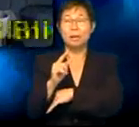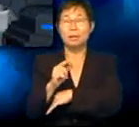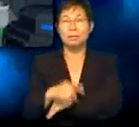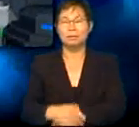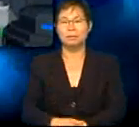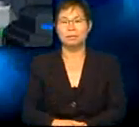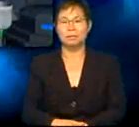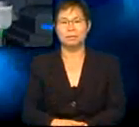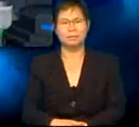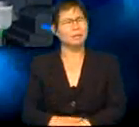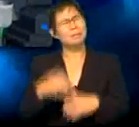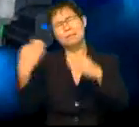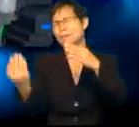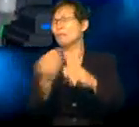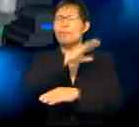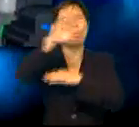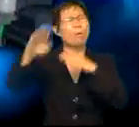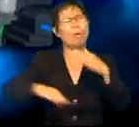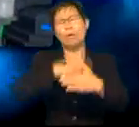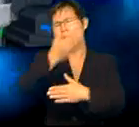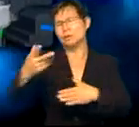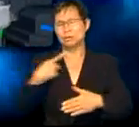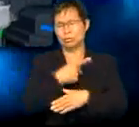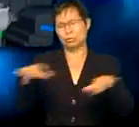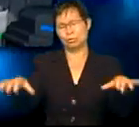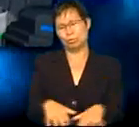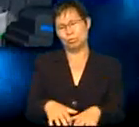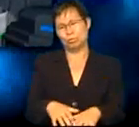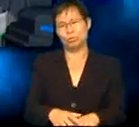blink. Basically everything we do.